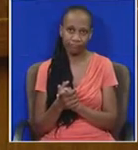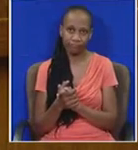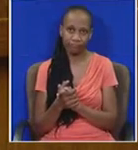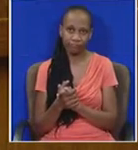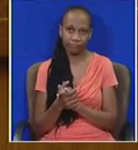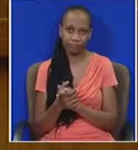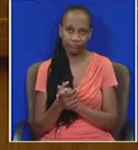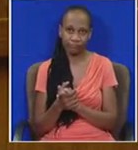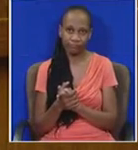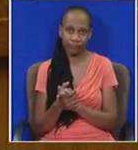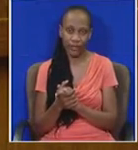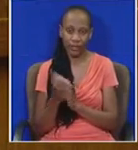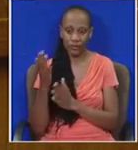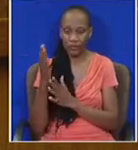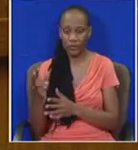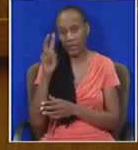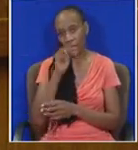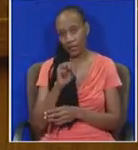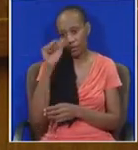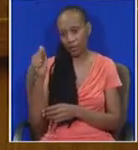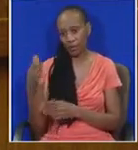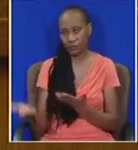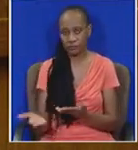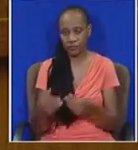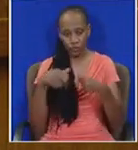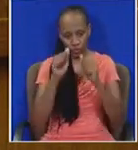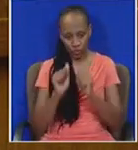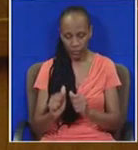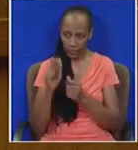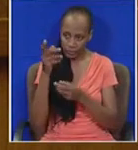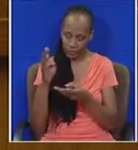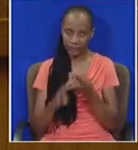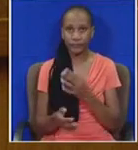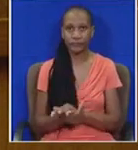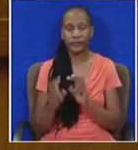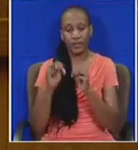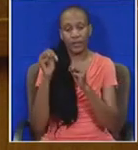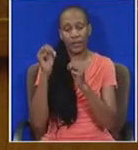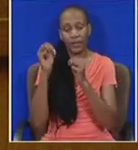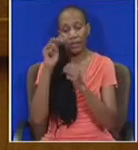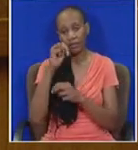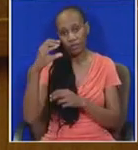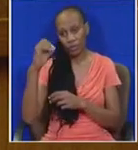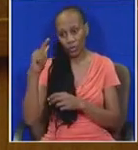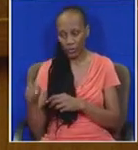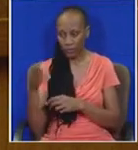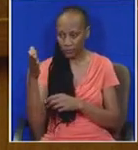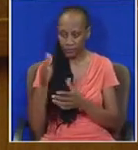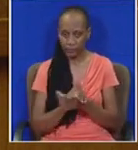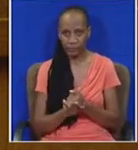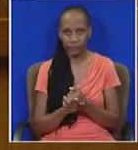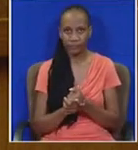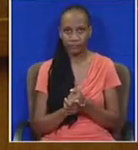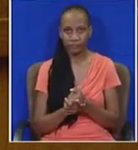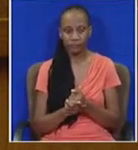Honorable Speaker of the National Assembly, Honorable Chairperson of the National Council of Provinces,